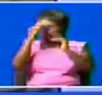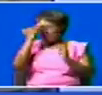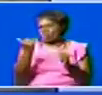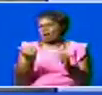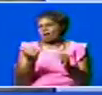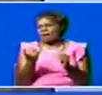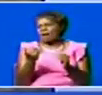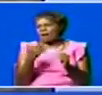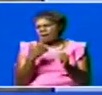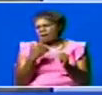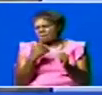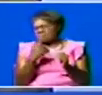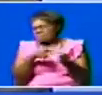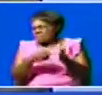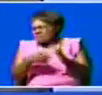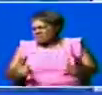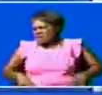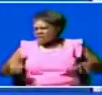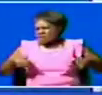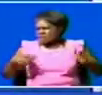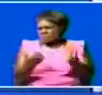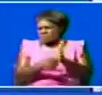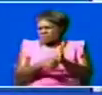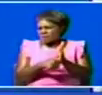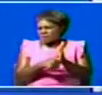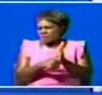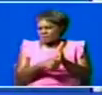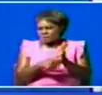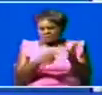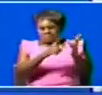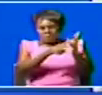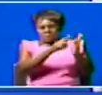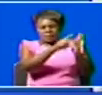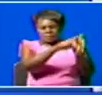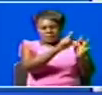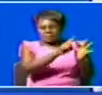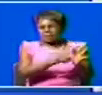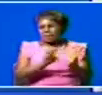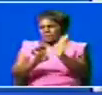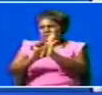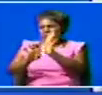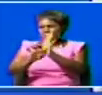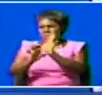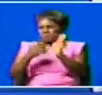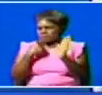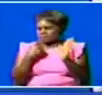is it, does it have something to do with our lifestyle? Okay, in statistics, for example, we'll